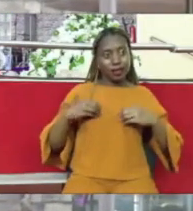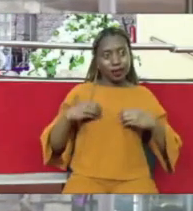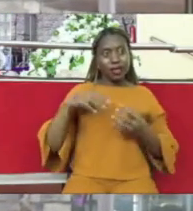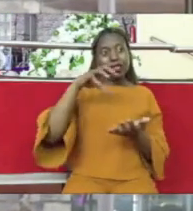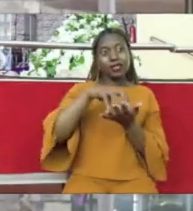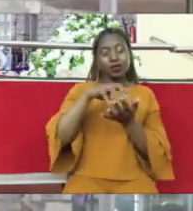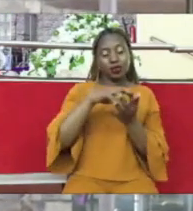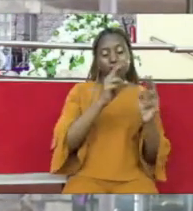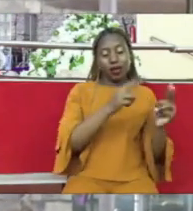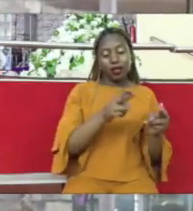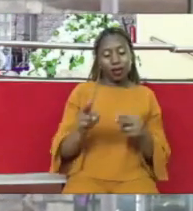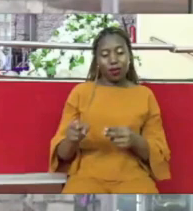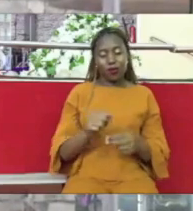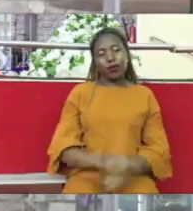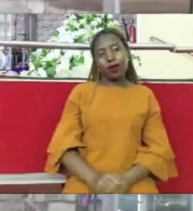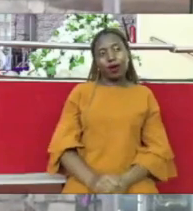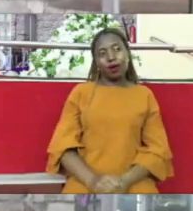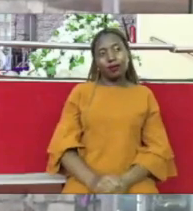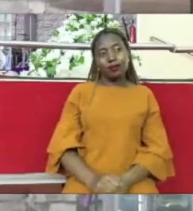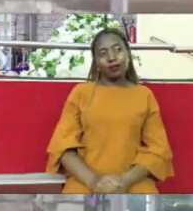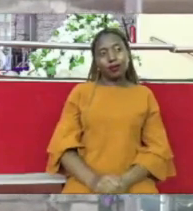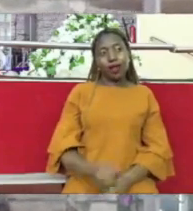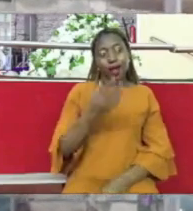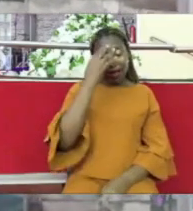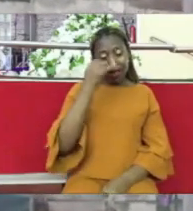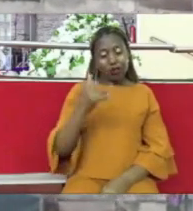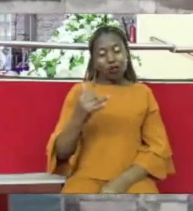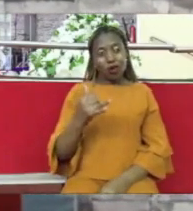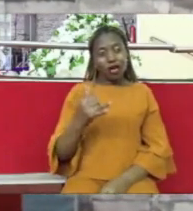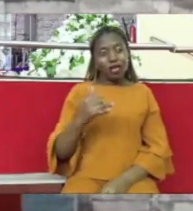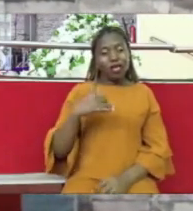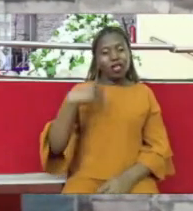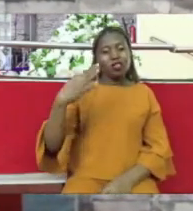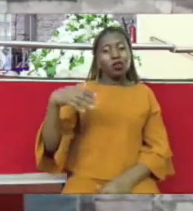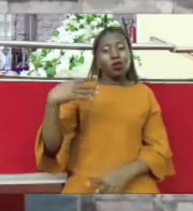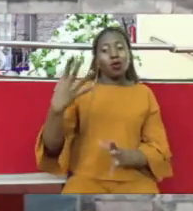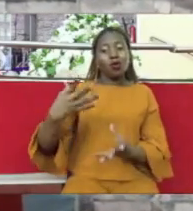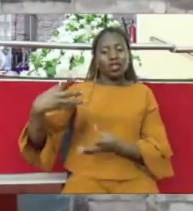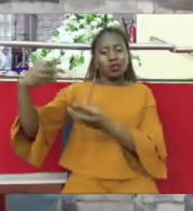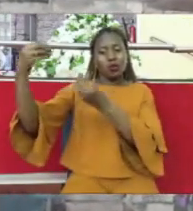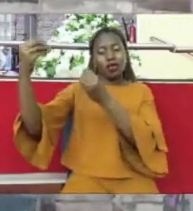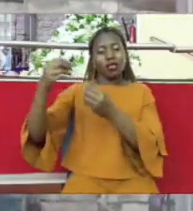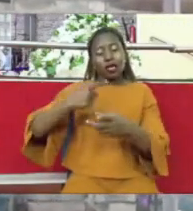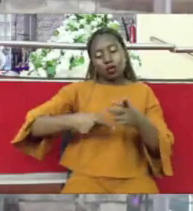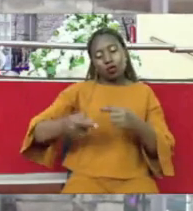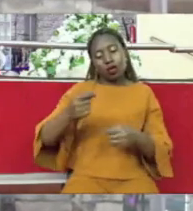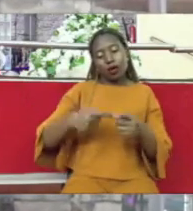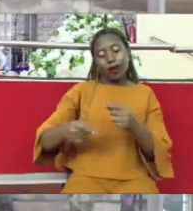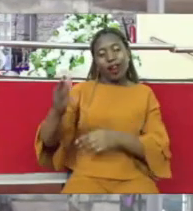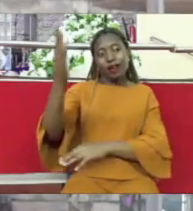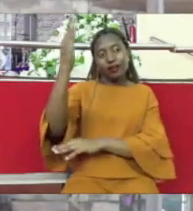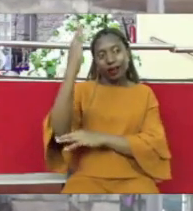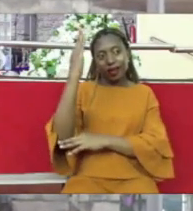mwanamke Msamaria alikubali hali kama ni kawaida. That's why she used to go to the well at midday. Ndio sababu alikuwa anaenda kisimani saa